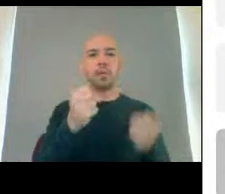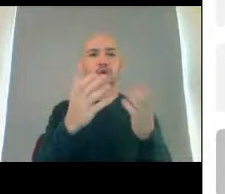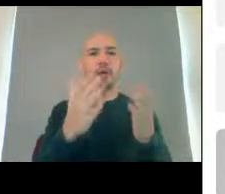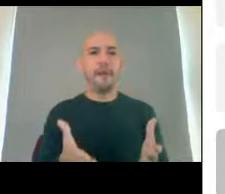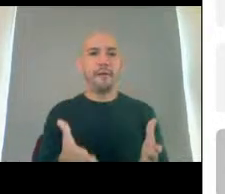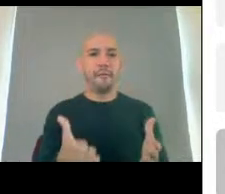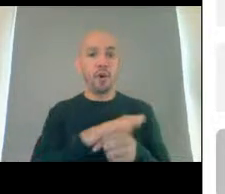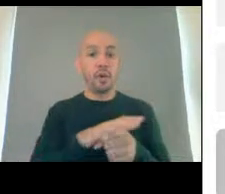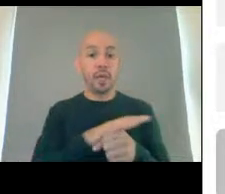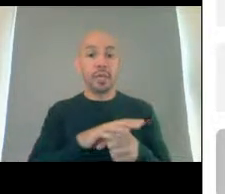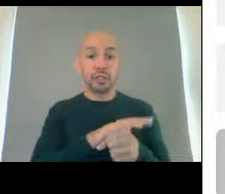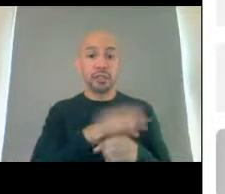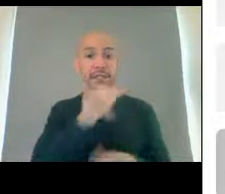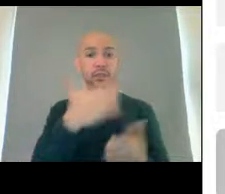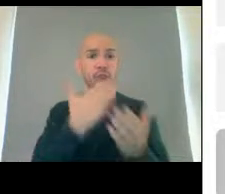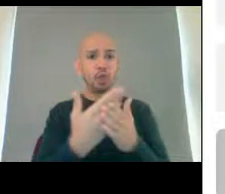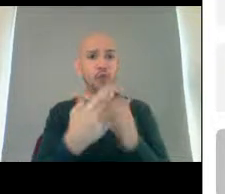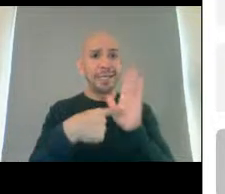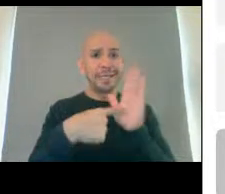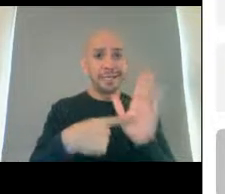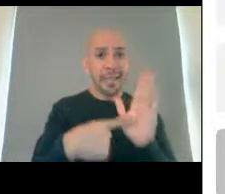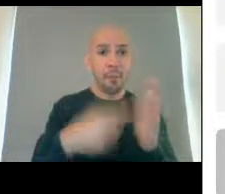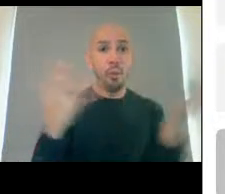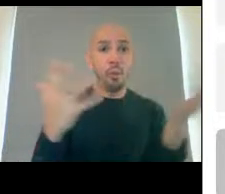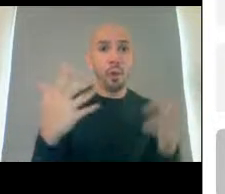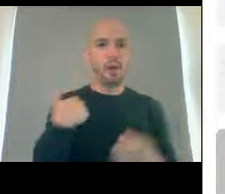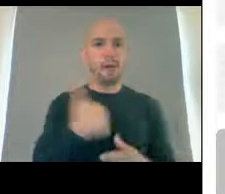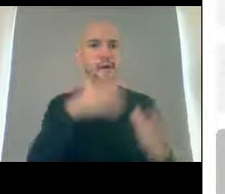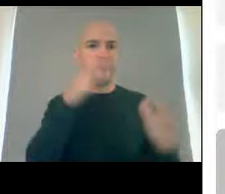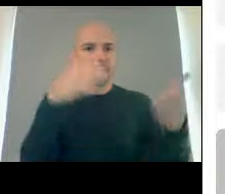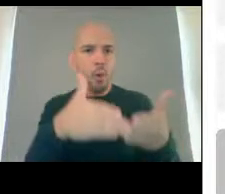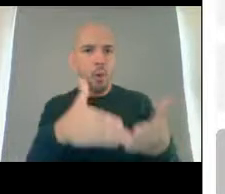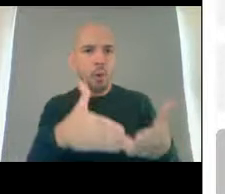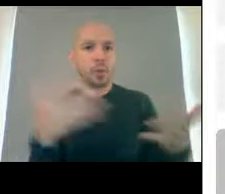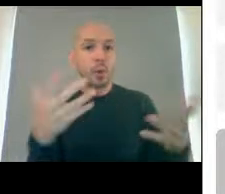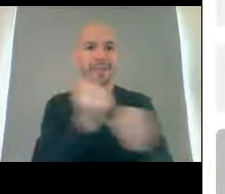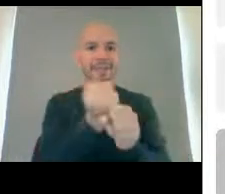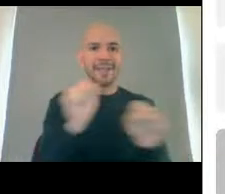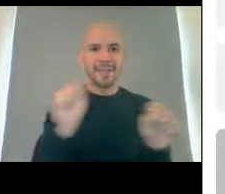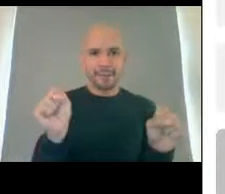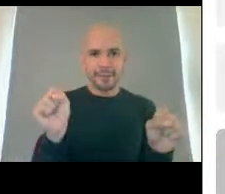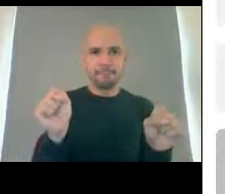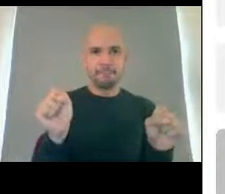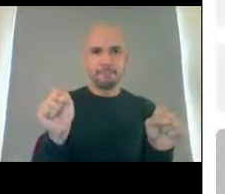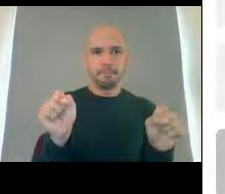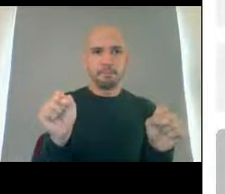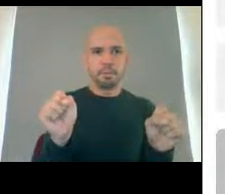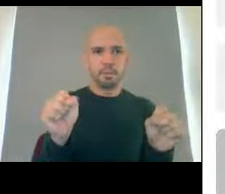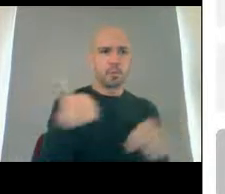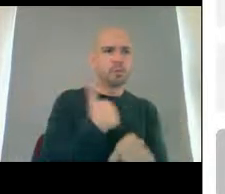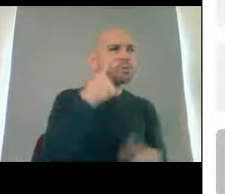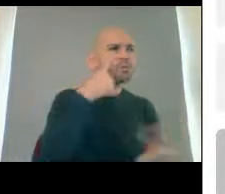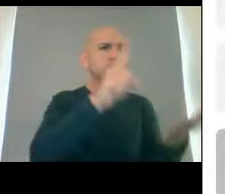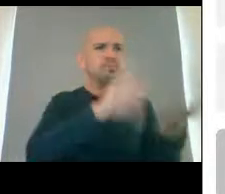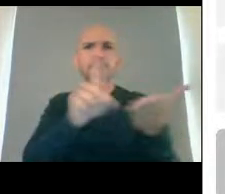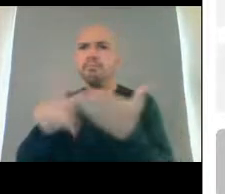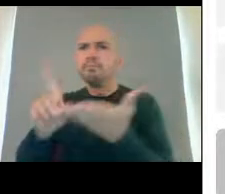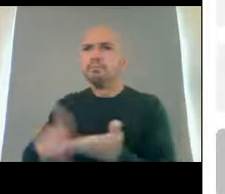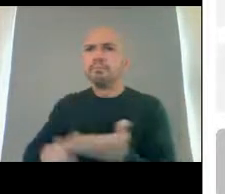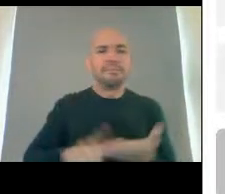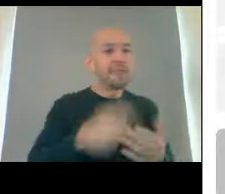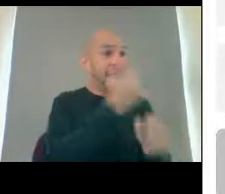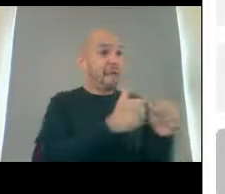and just a great example of the focus on safety and us leveraging every area of the department to try to do what